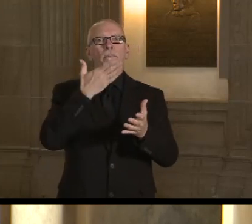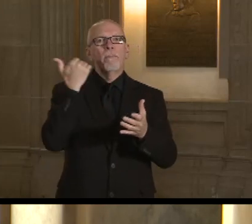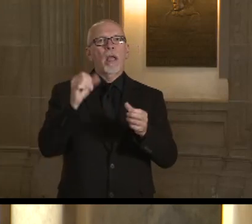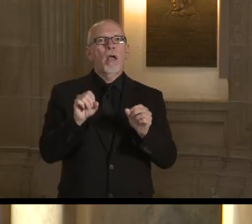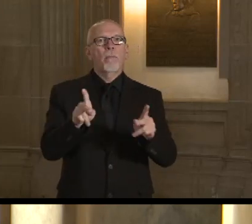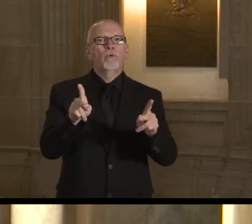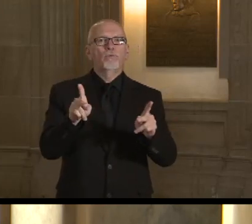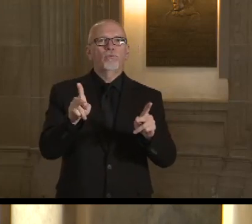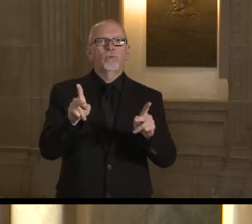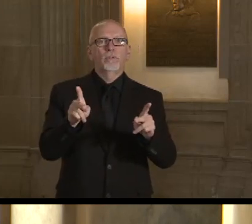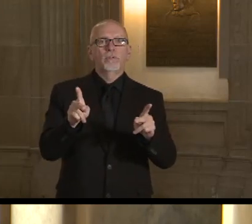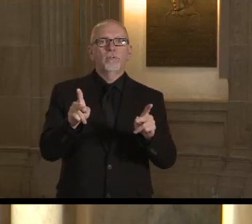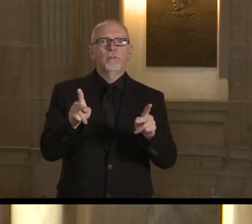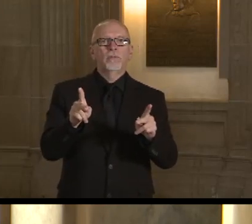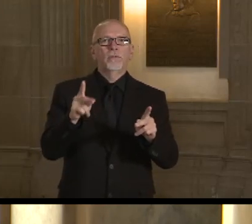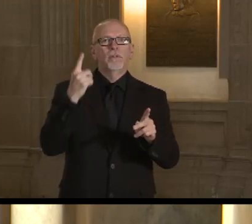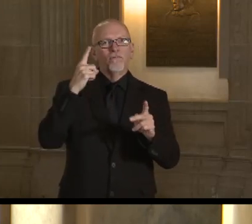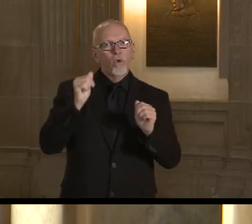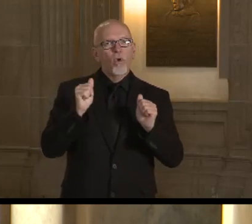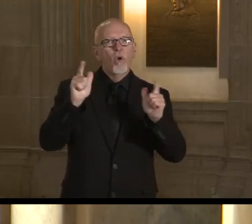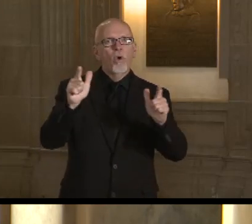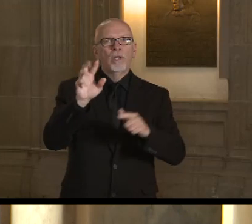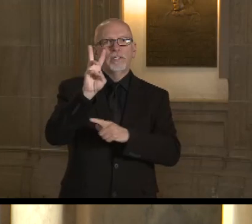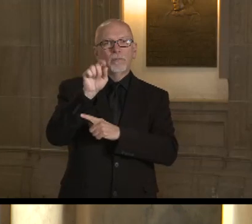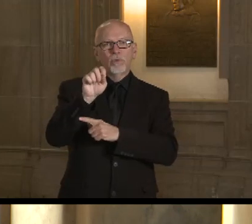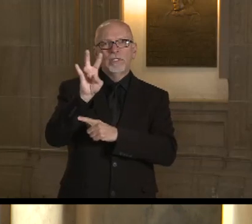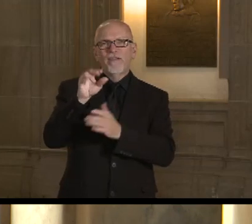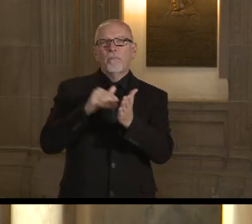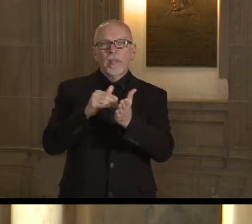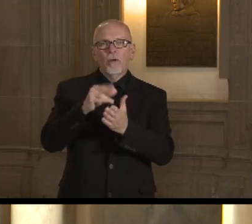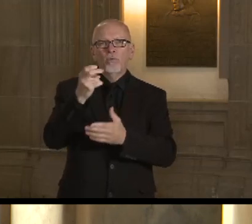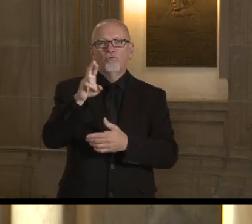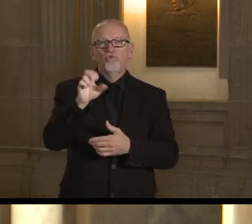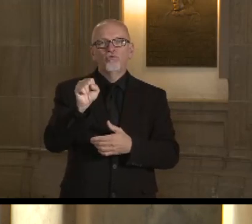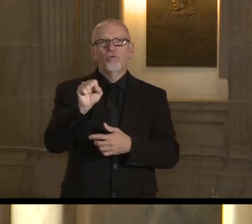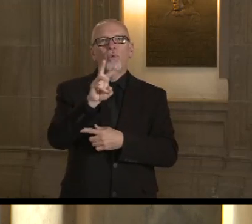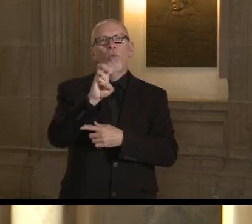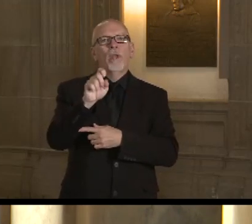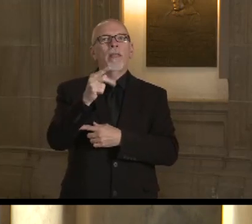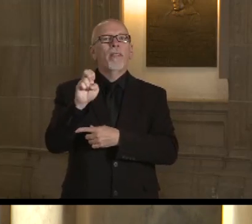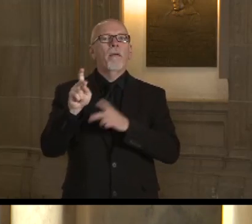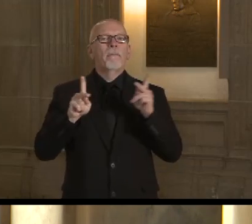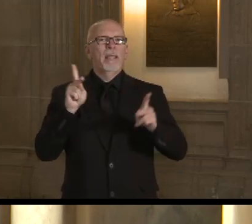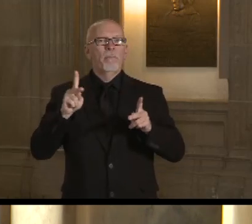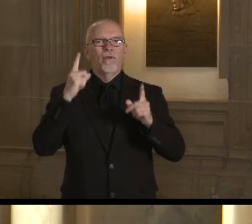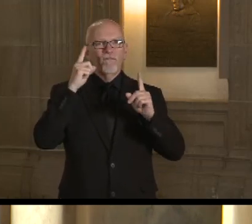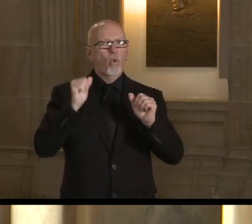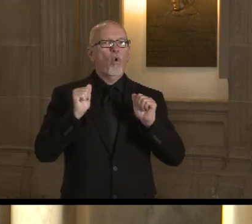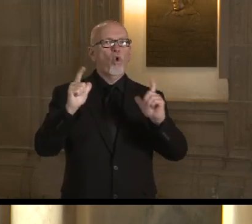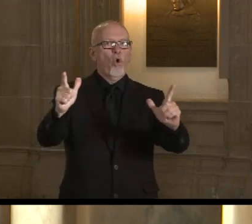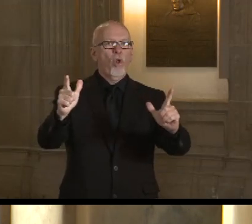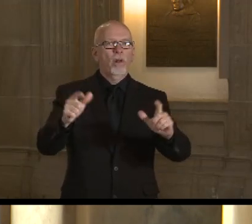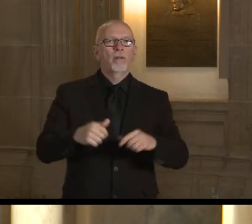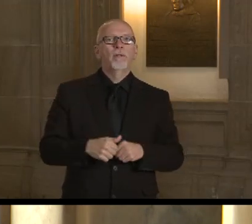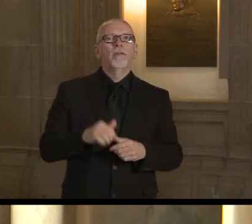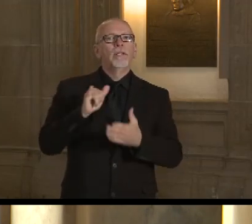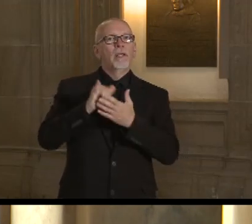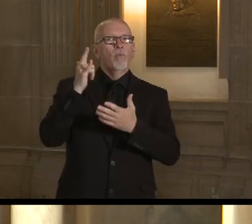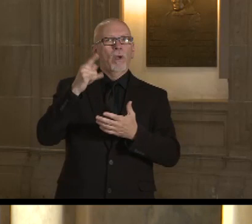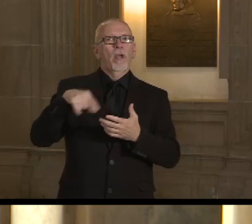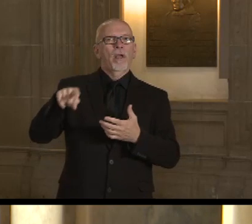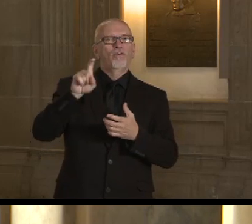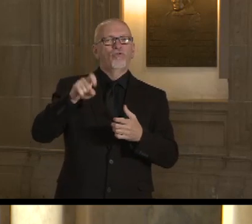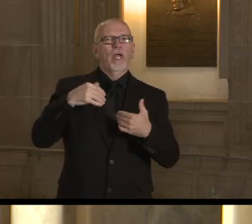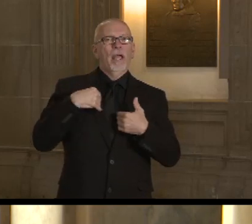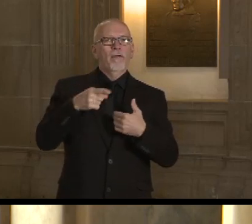opportunity for all 6.7 million Hoosiers. We the people, for all. And so that's why they should have